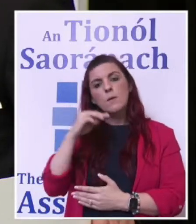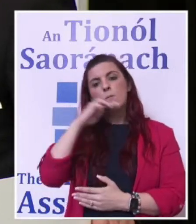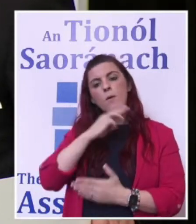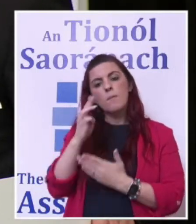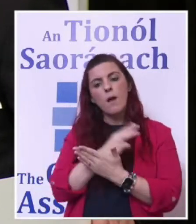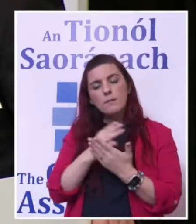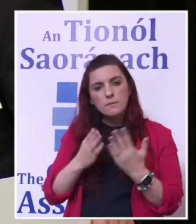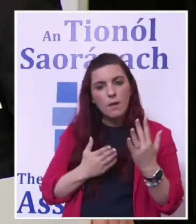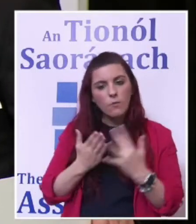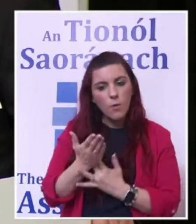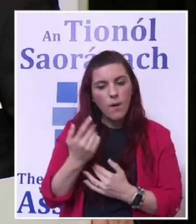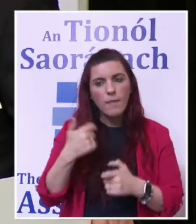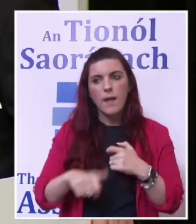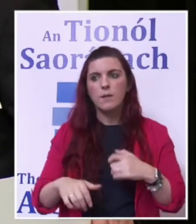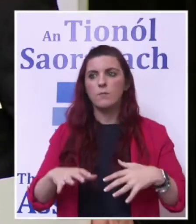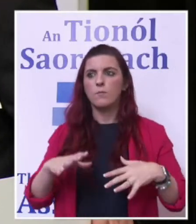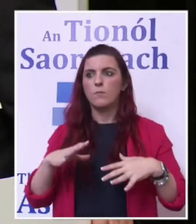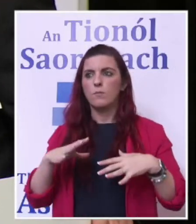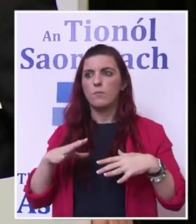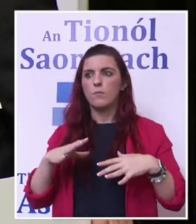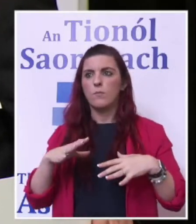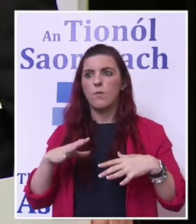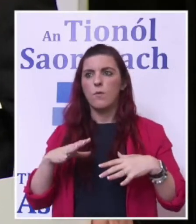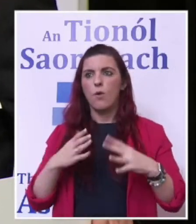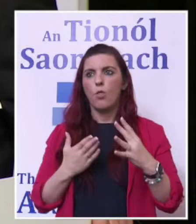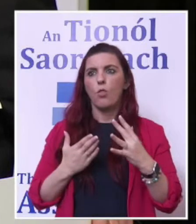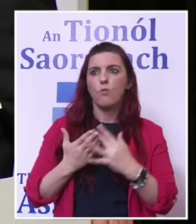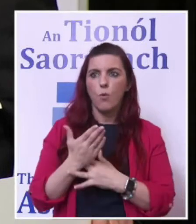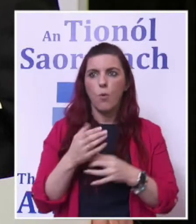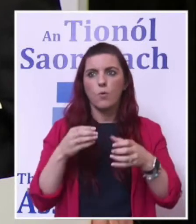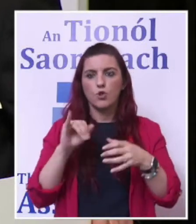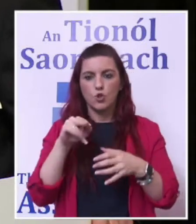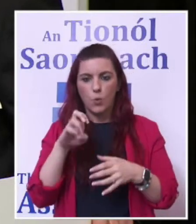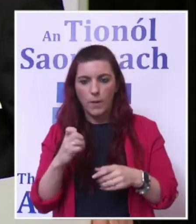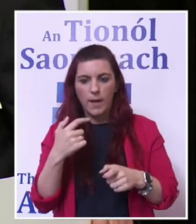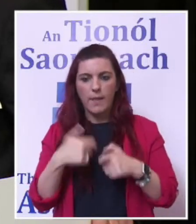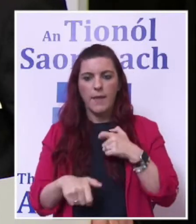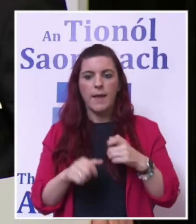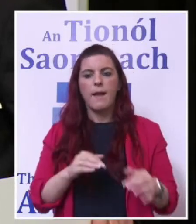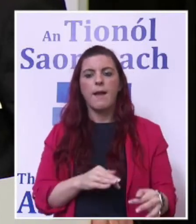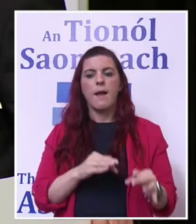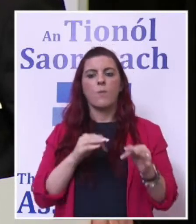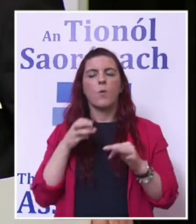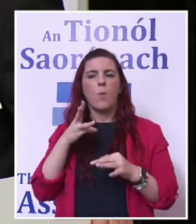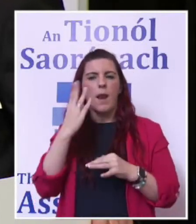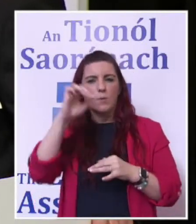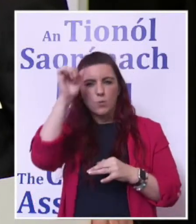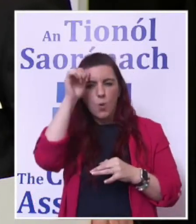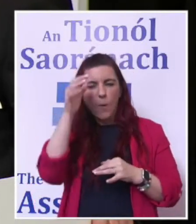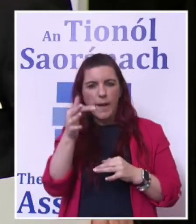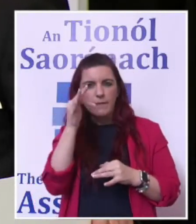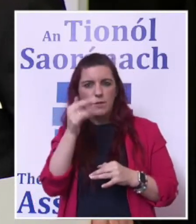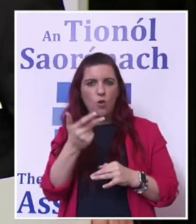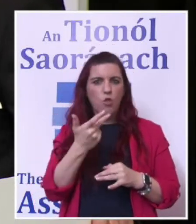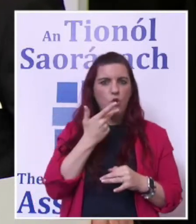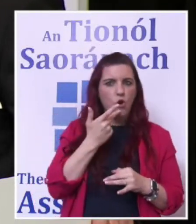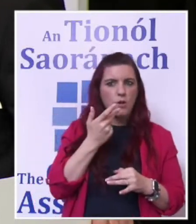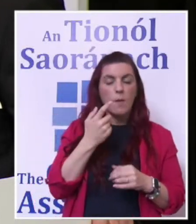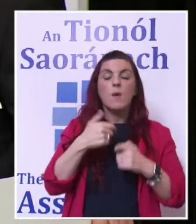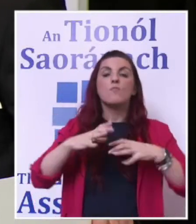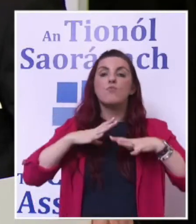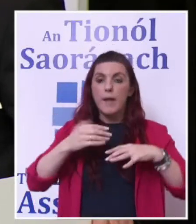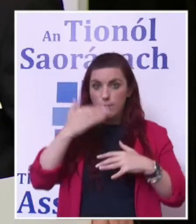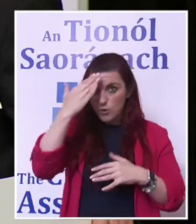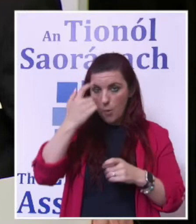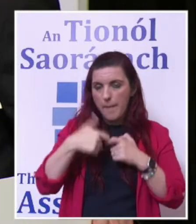June. We'll break for the summer recess, and we do need to come back to you with those dates for the 3rd and 10th of September. And